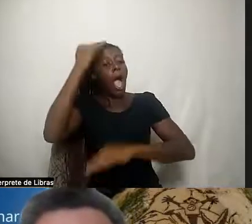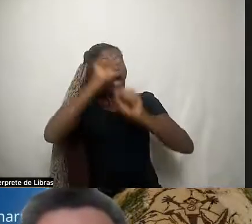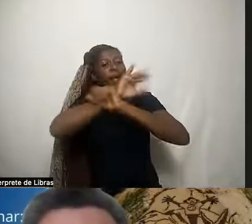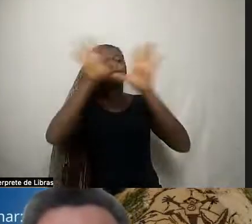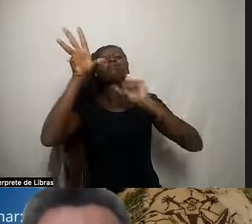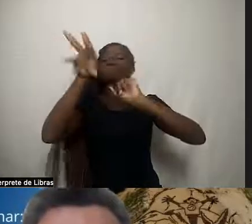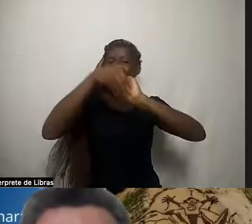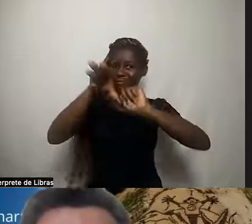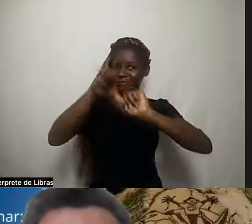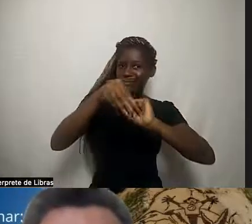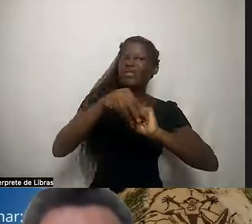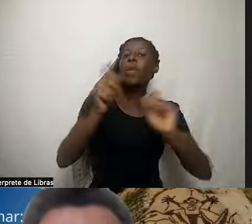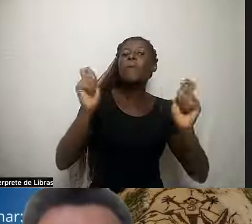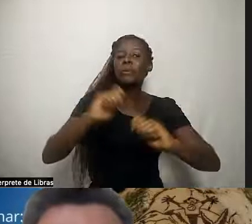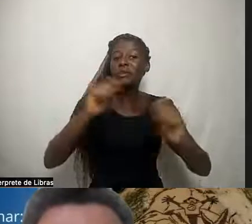knowledge